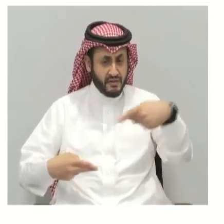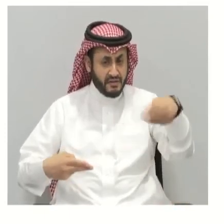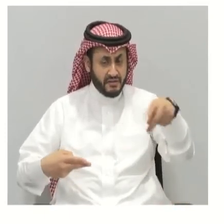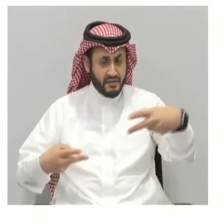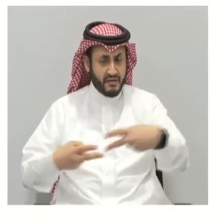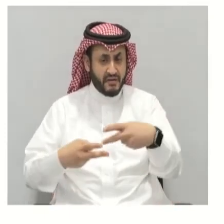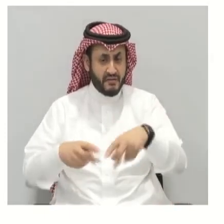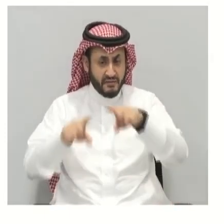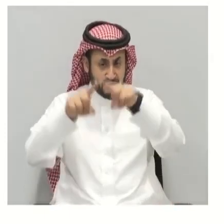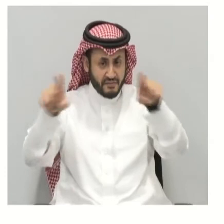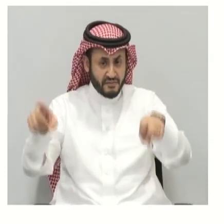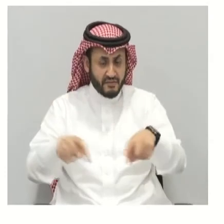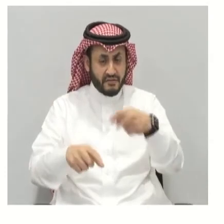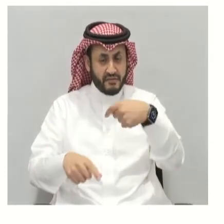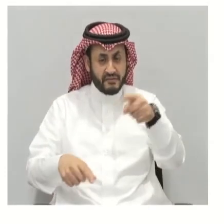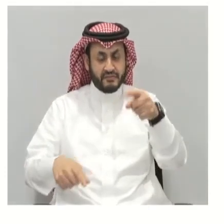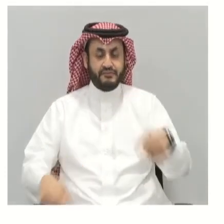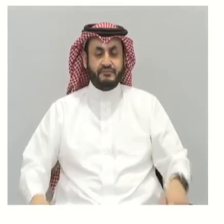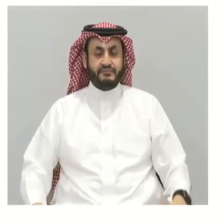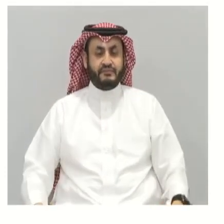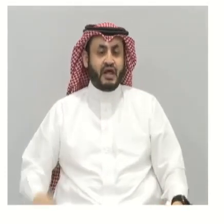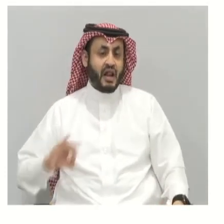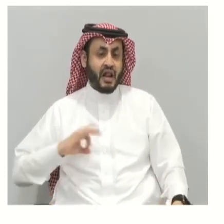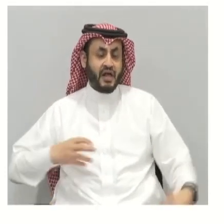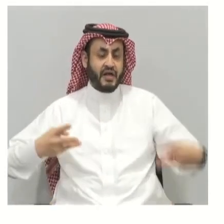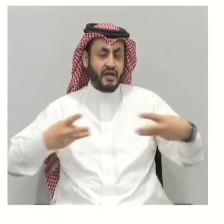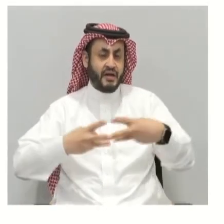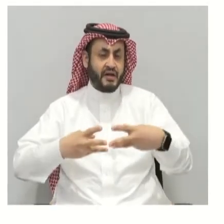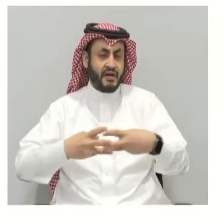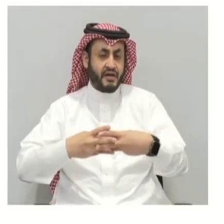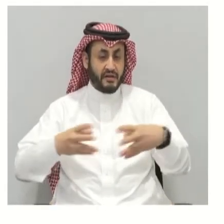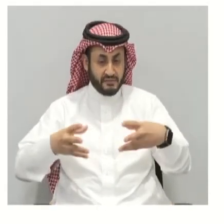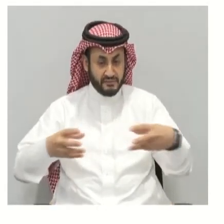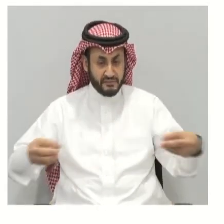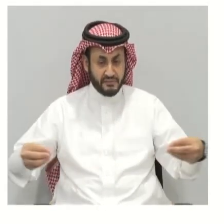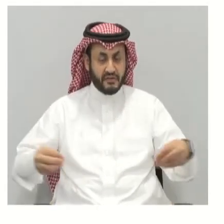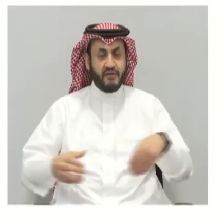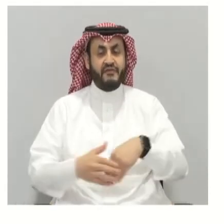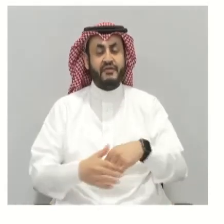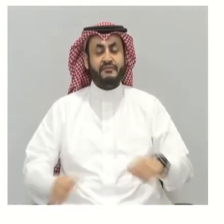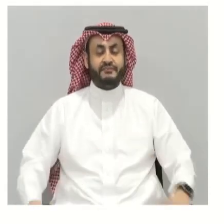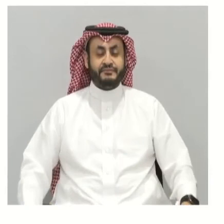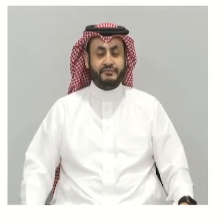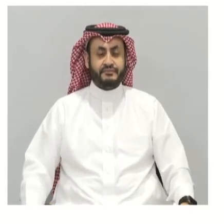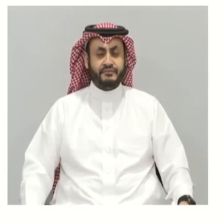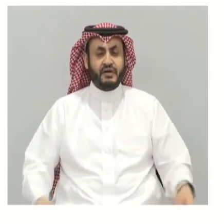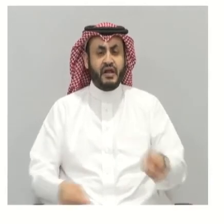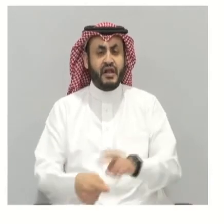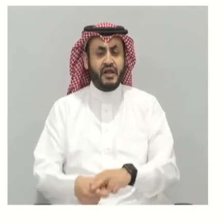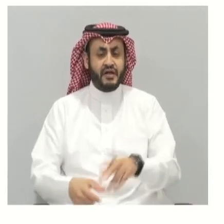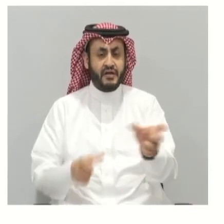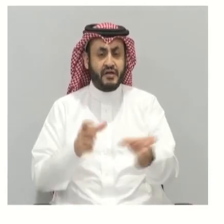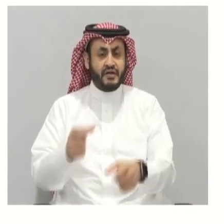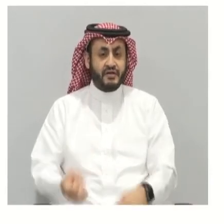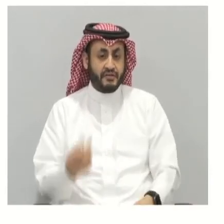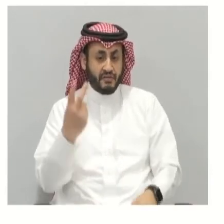complete the pictures. I like completing the pictures at the end of the game. I usually play with puzzles twice